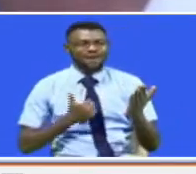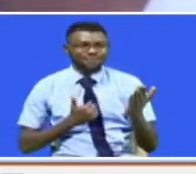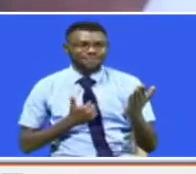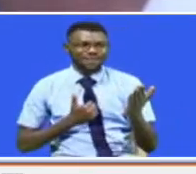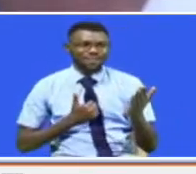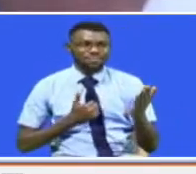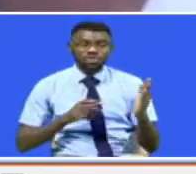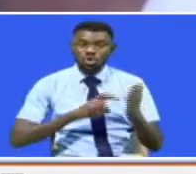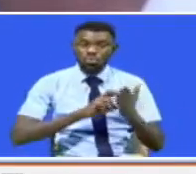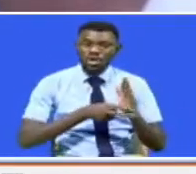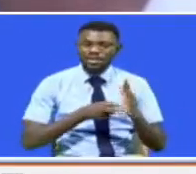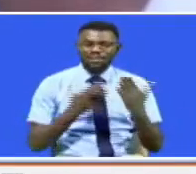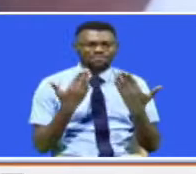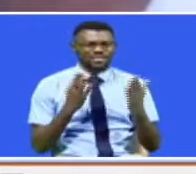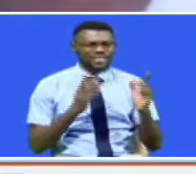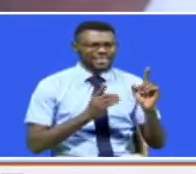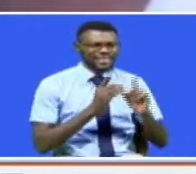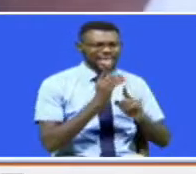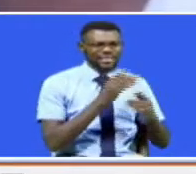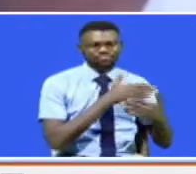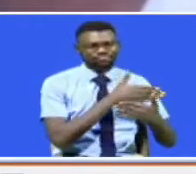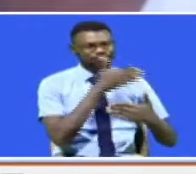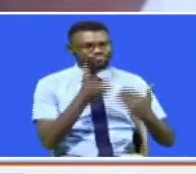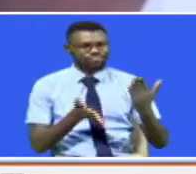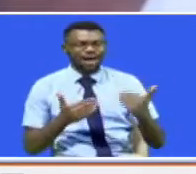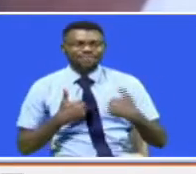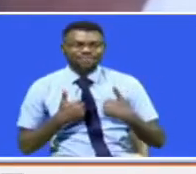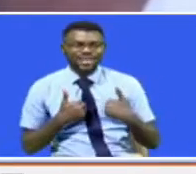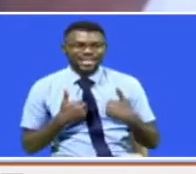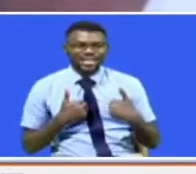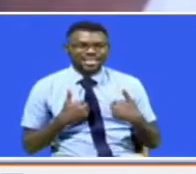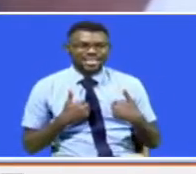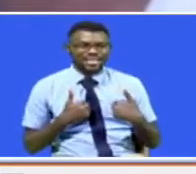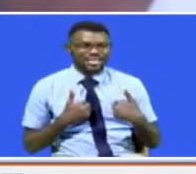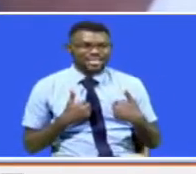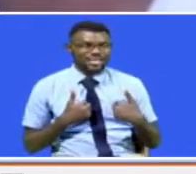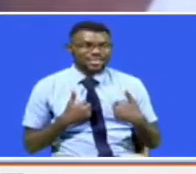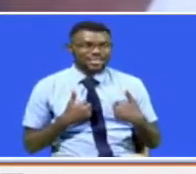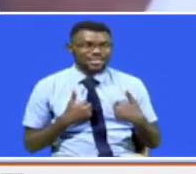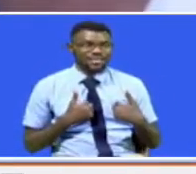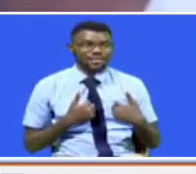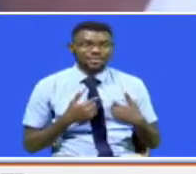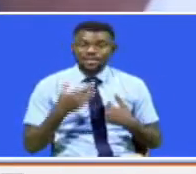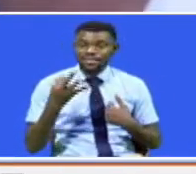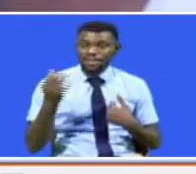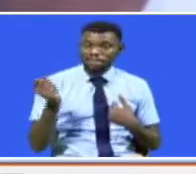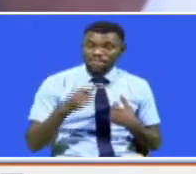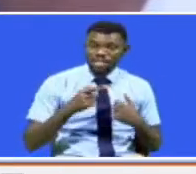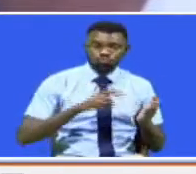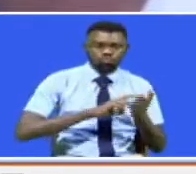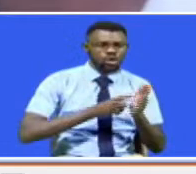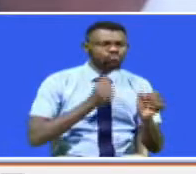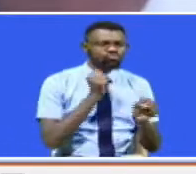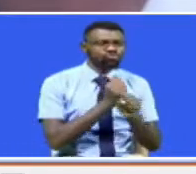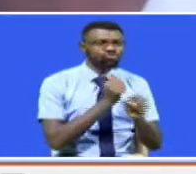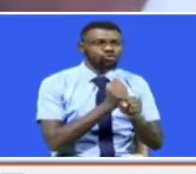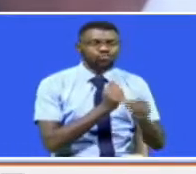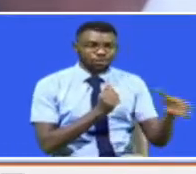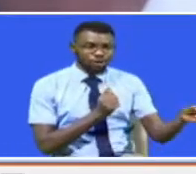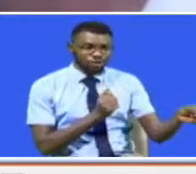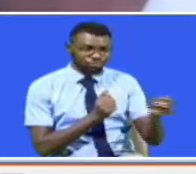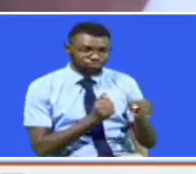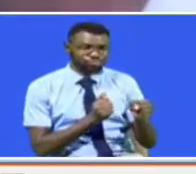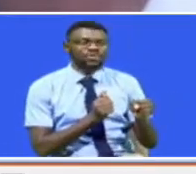has expiry starting date and expiry date. So when we put you on a 3 months contract, it's a 3 months